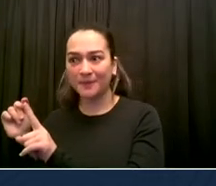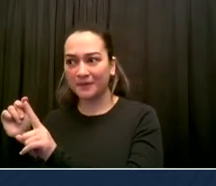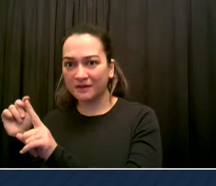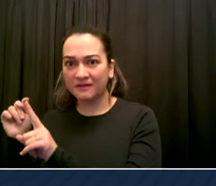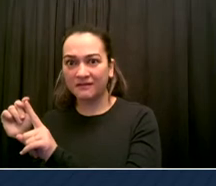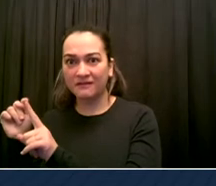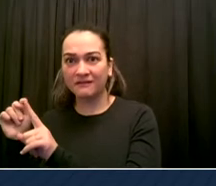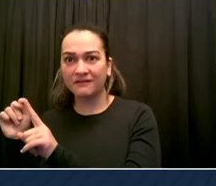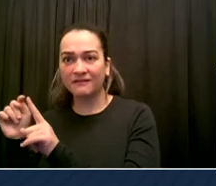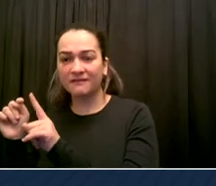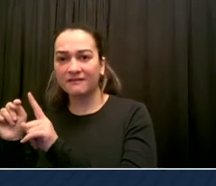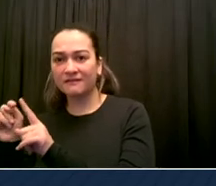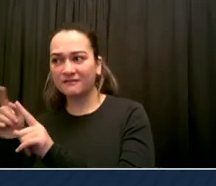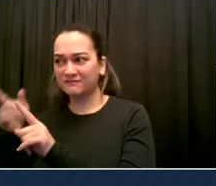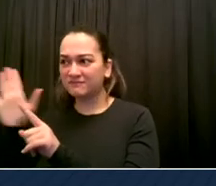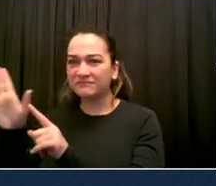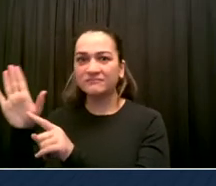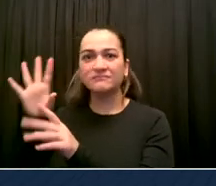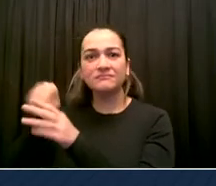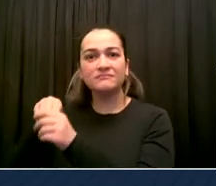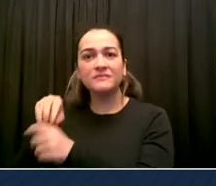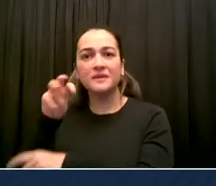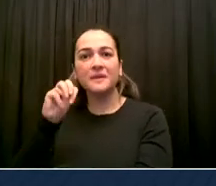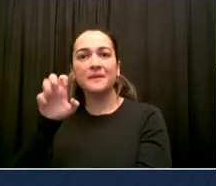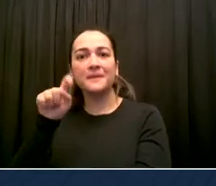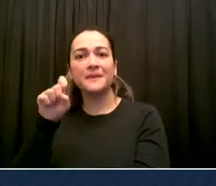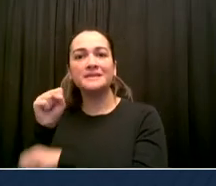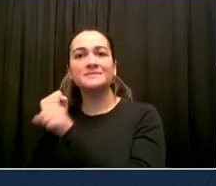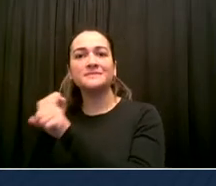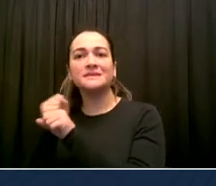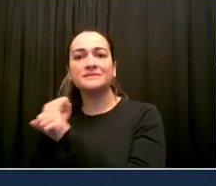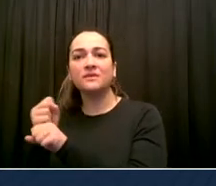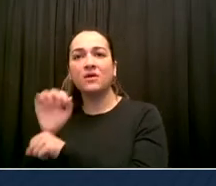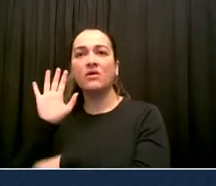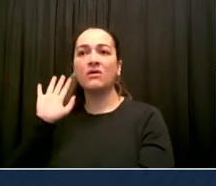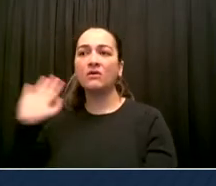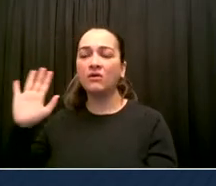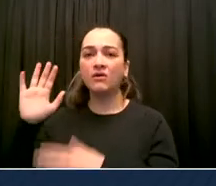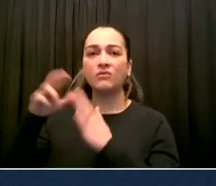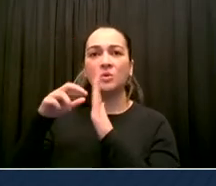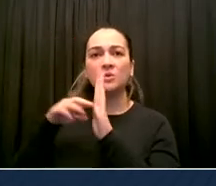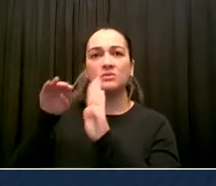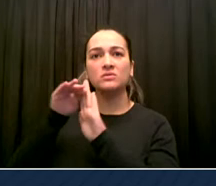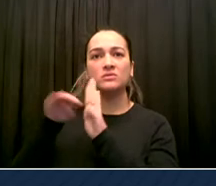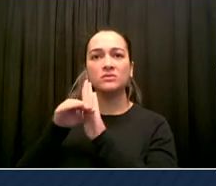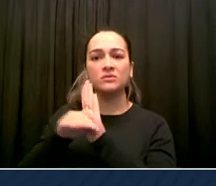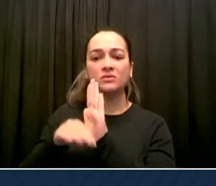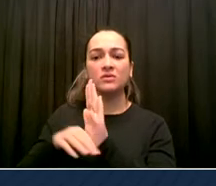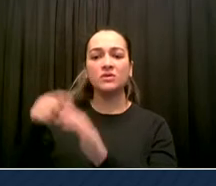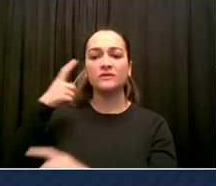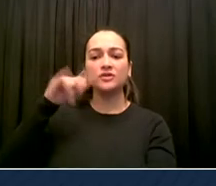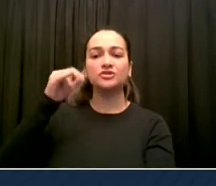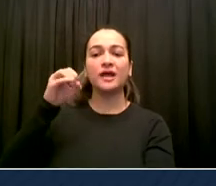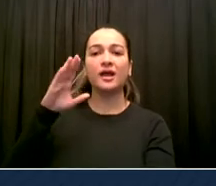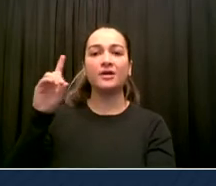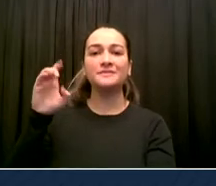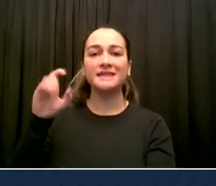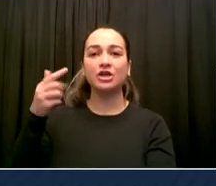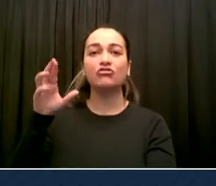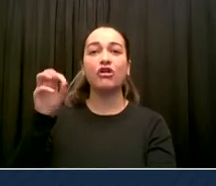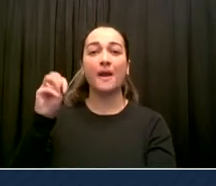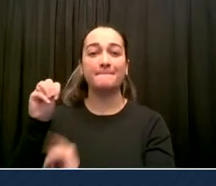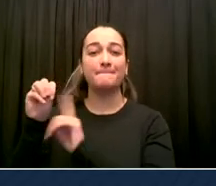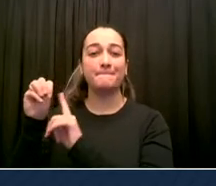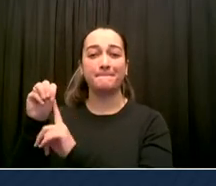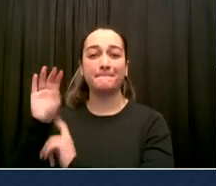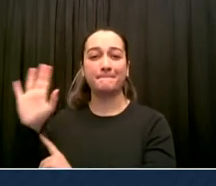All ensures that Jacob can have the kind of season that he's capable of having. That could be a very big deal for the New York Mets